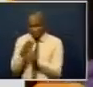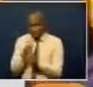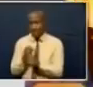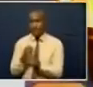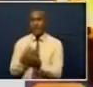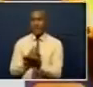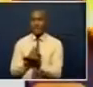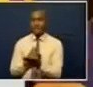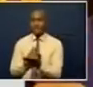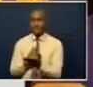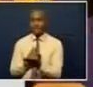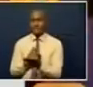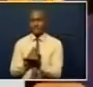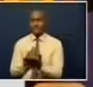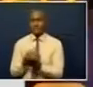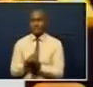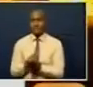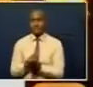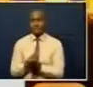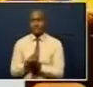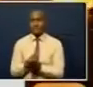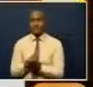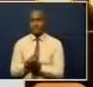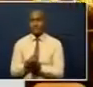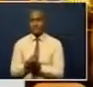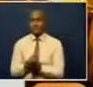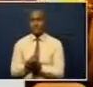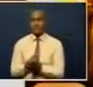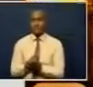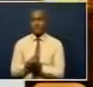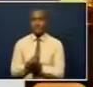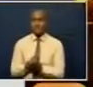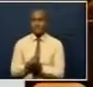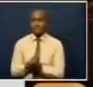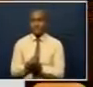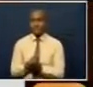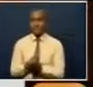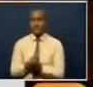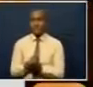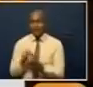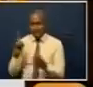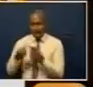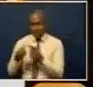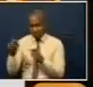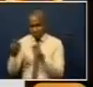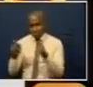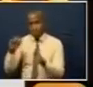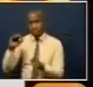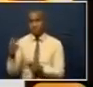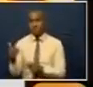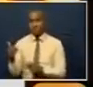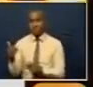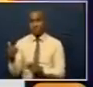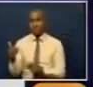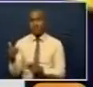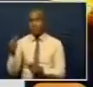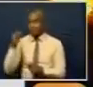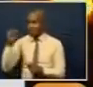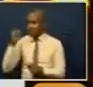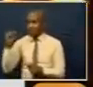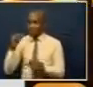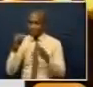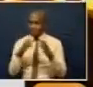votes. He did? Yeah, so did I and Esther. But his was to govern the city. Yeah. And his votes were also across political divide.